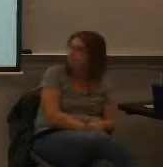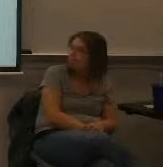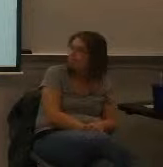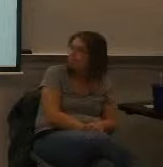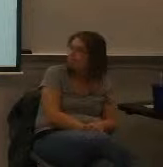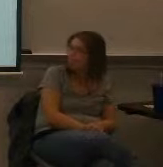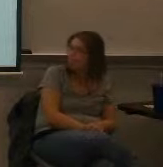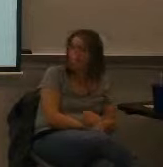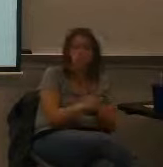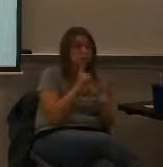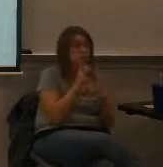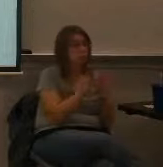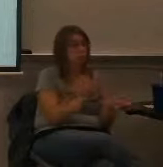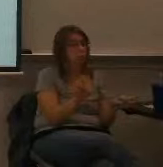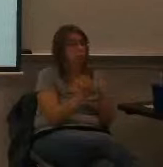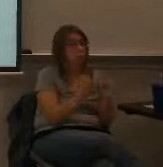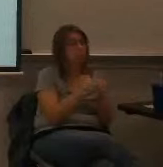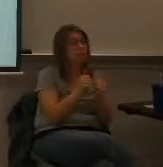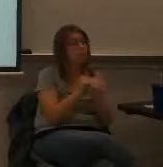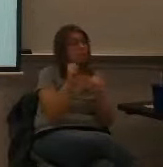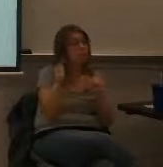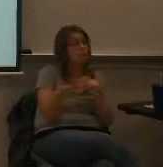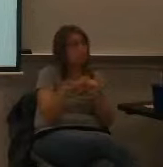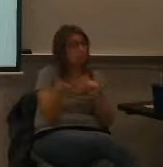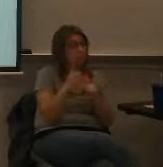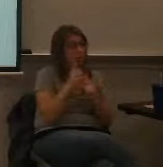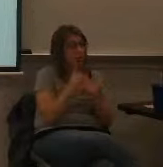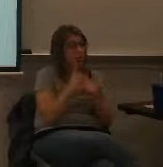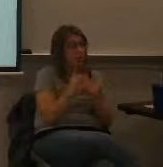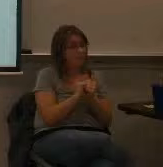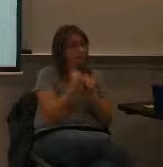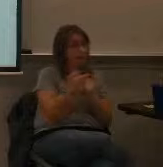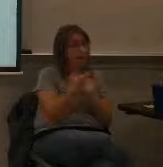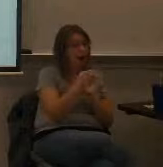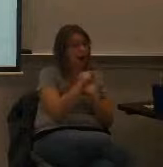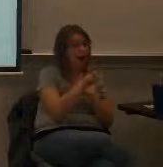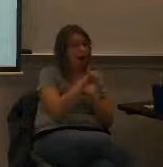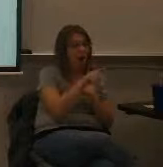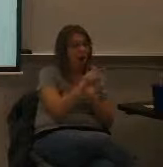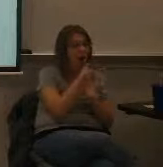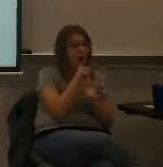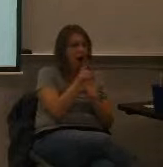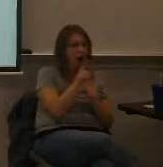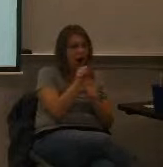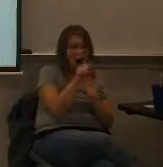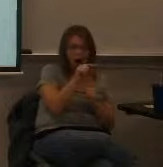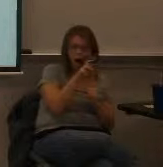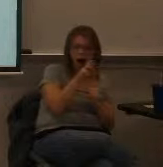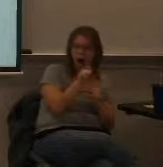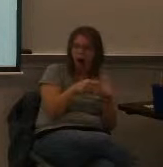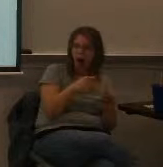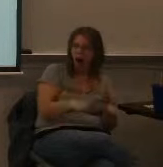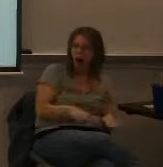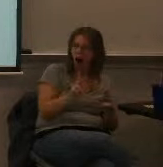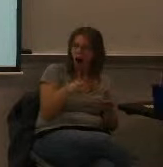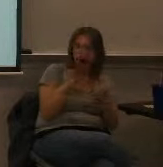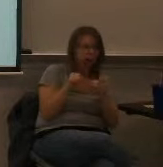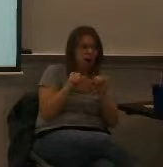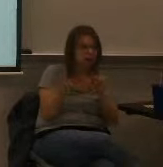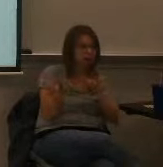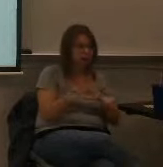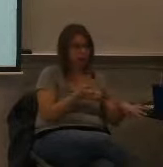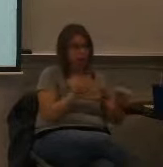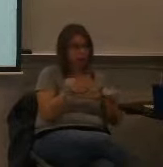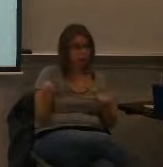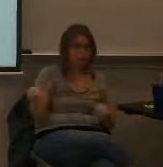It matters how far things are away, how far the habitat's away. So the streams, when they fill back up, they're continuous, right? And you can come all the way